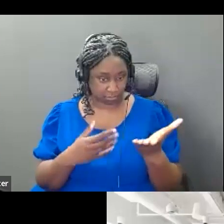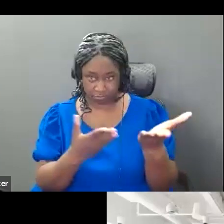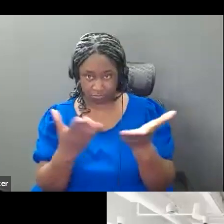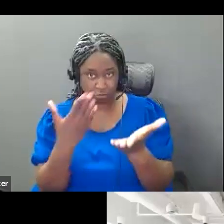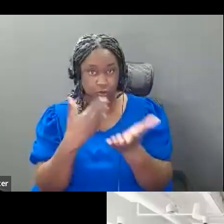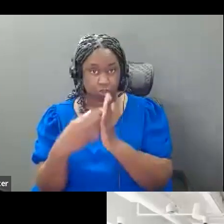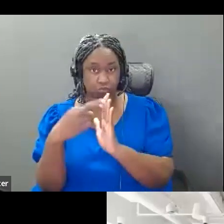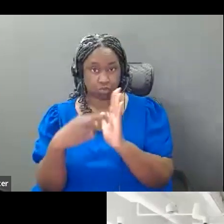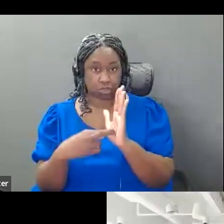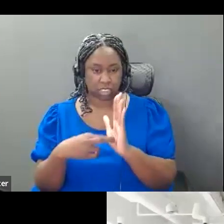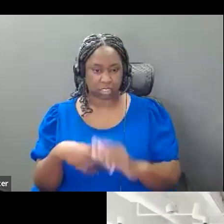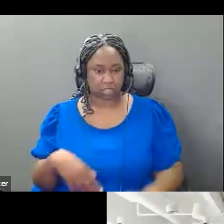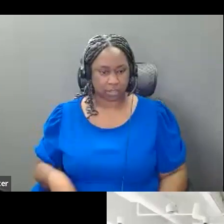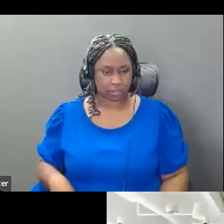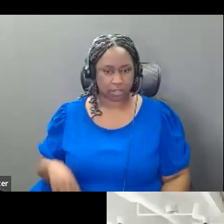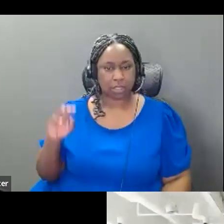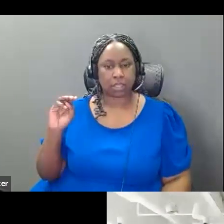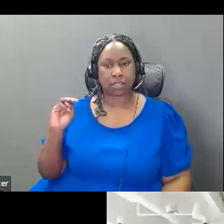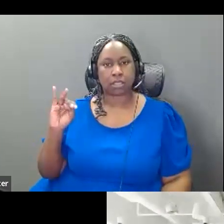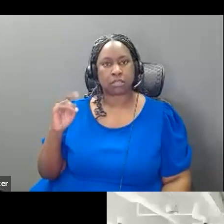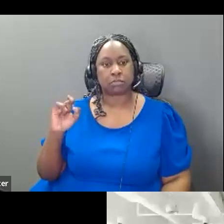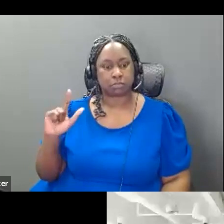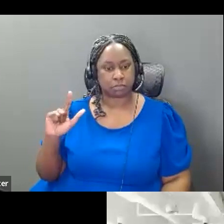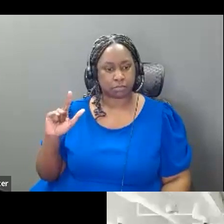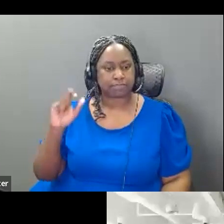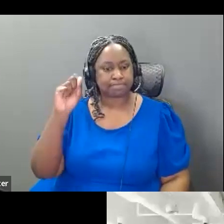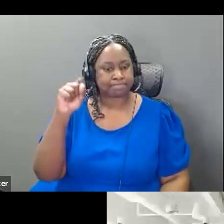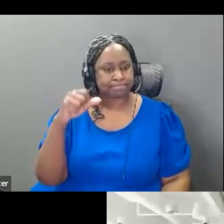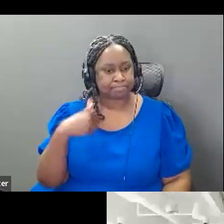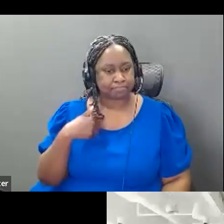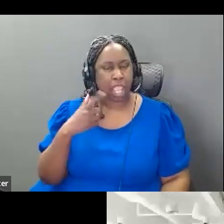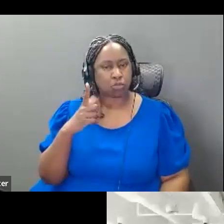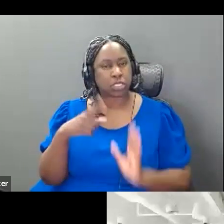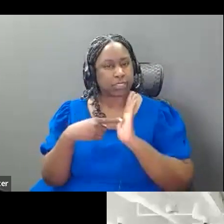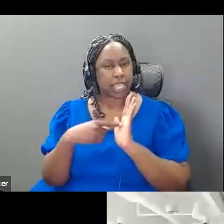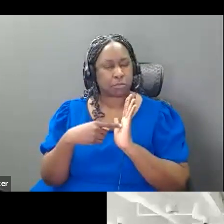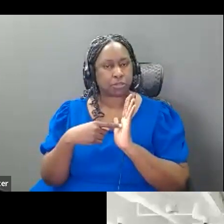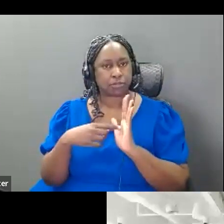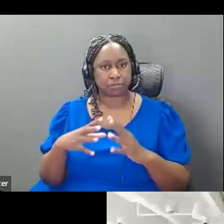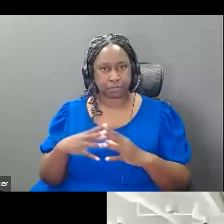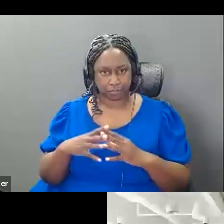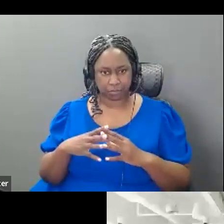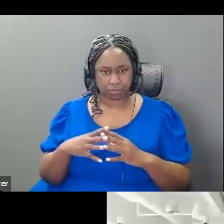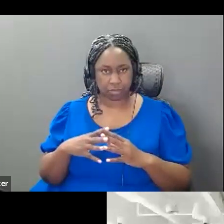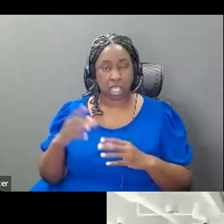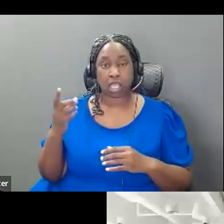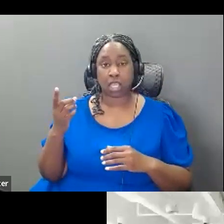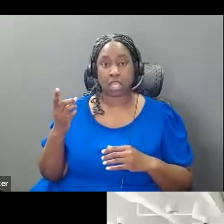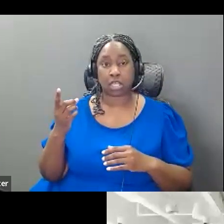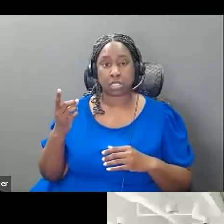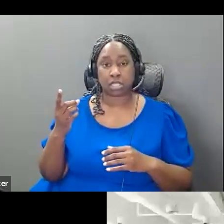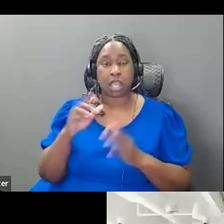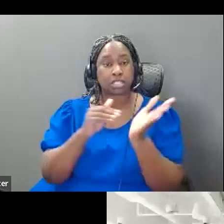here? Yeah, so I'll take that question and offer an example that I'll throw into the chat from Doctors Without